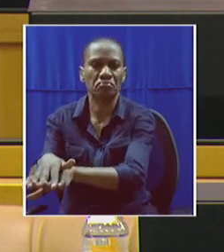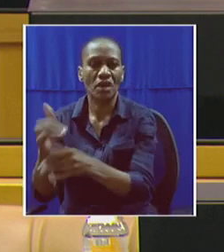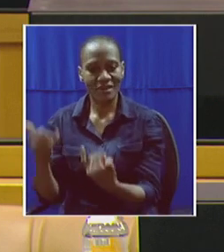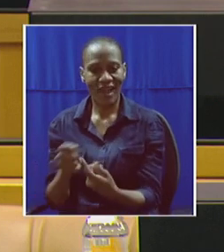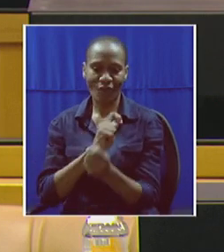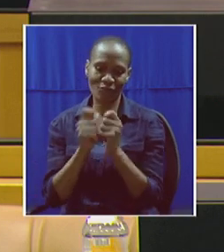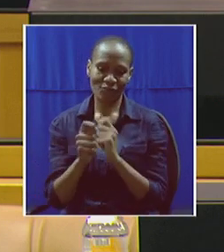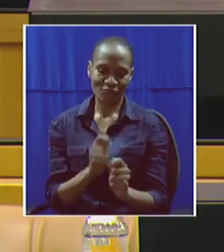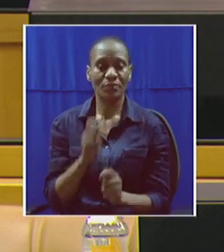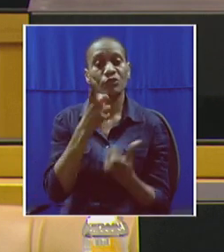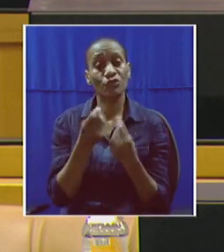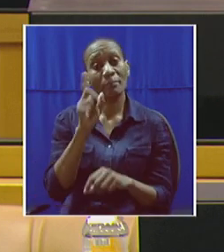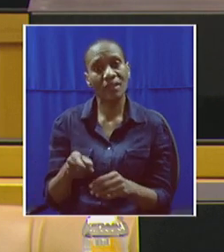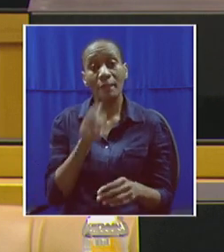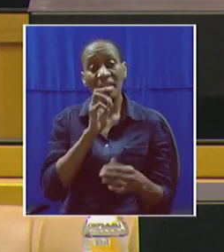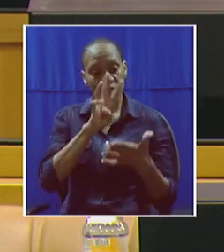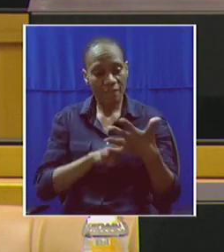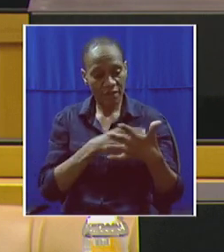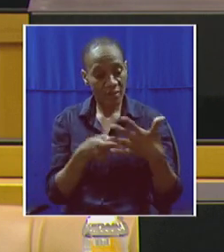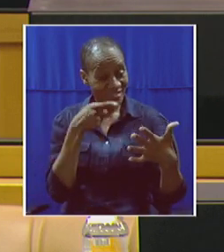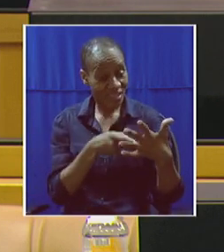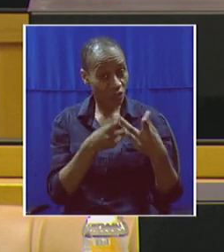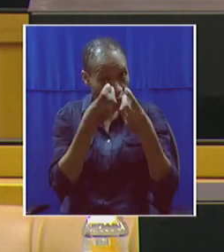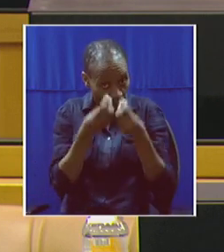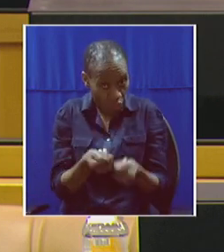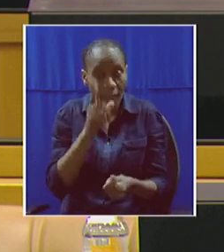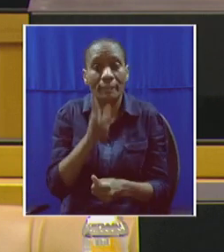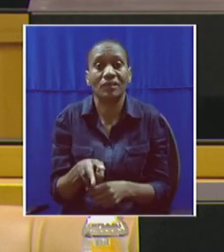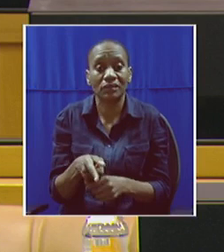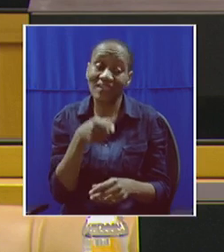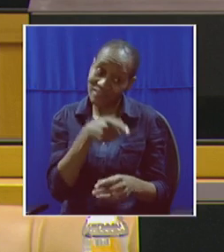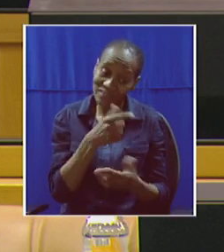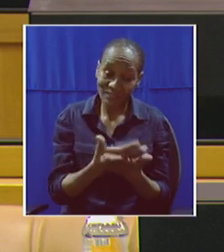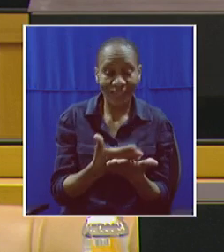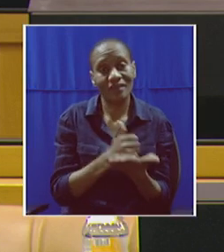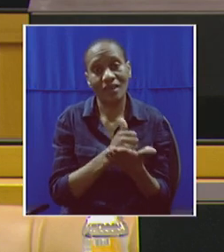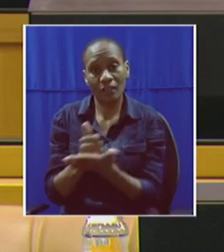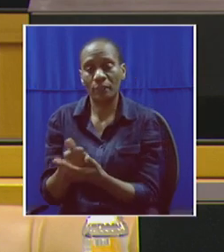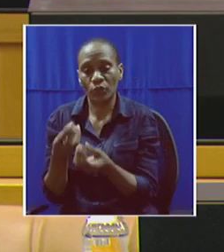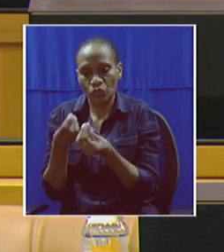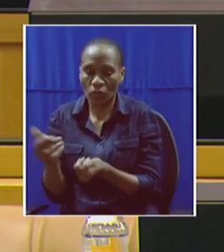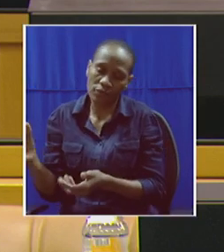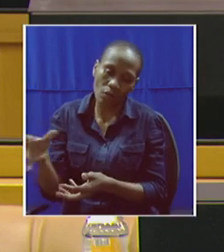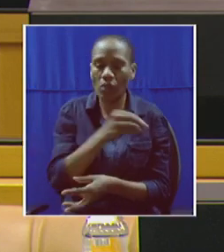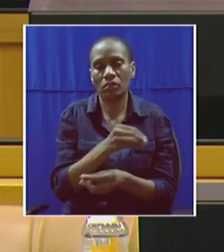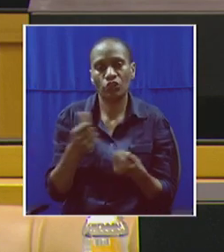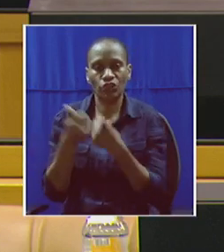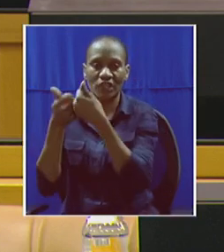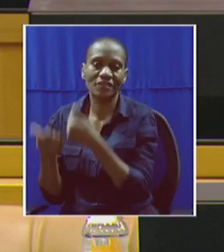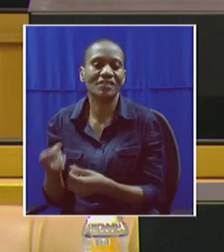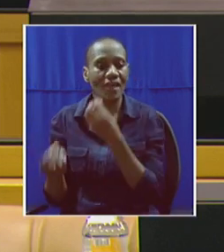regulatory framework that needs to be addressed which can also address the issues that the public